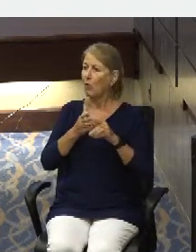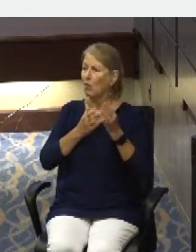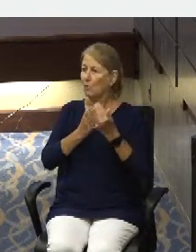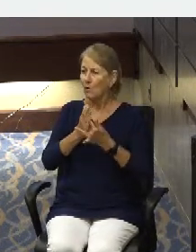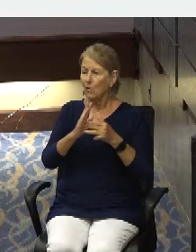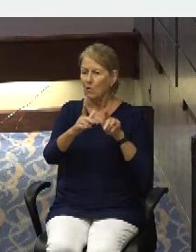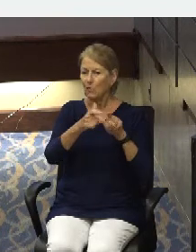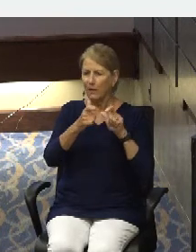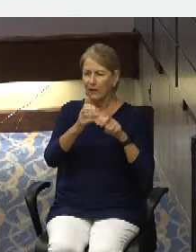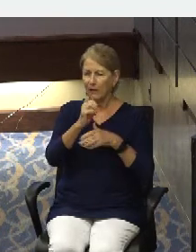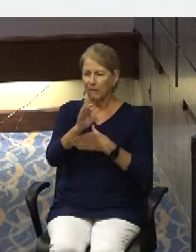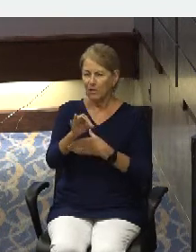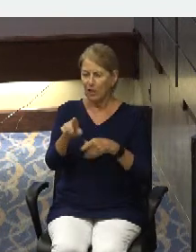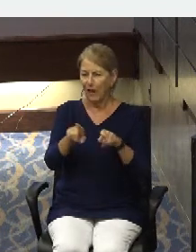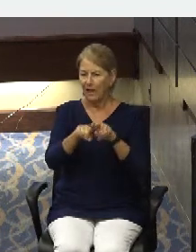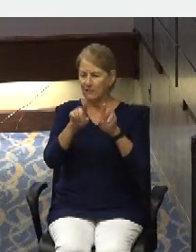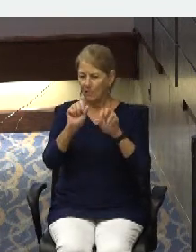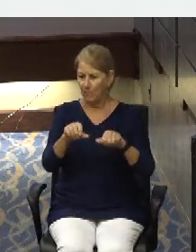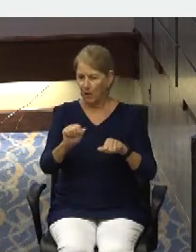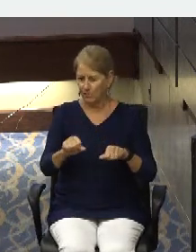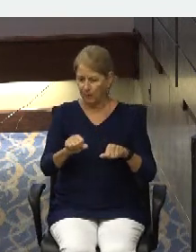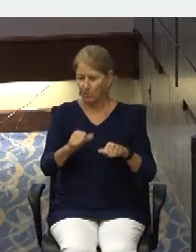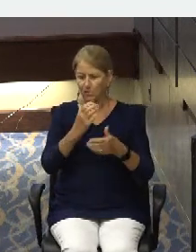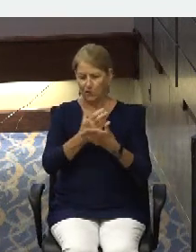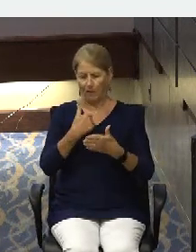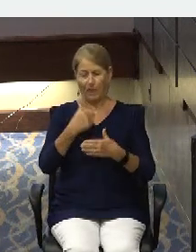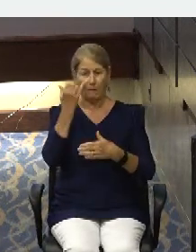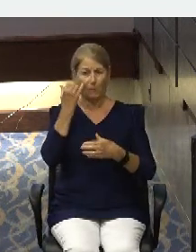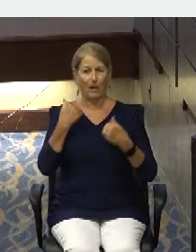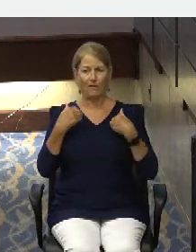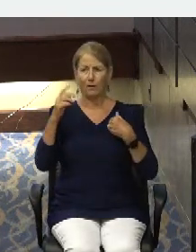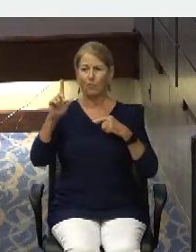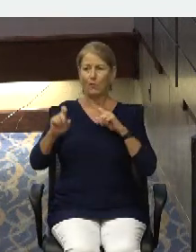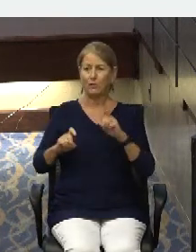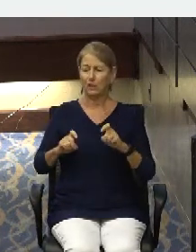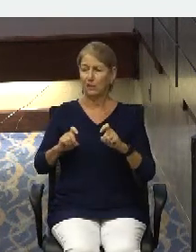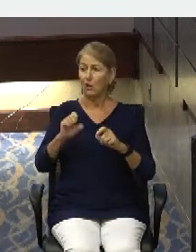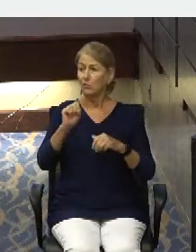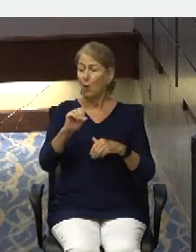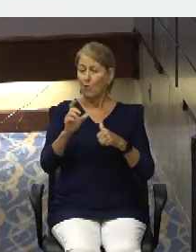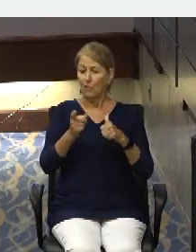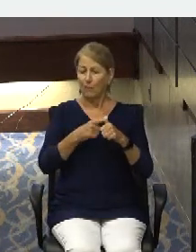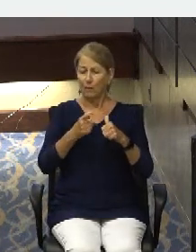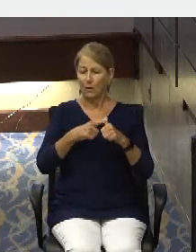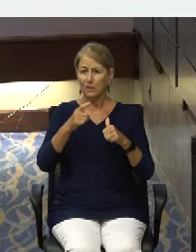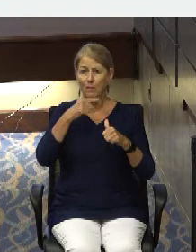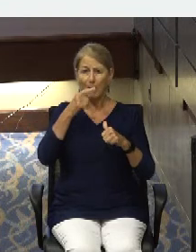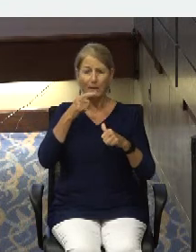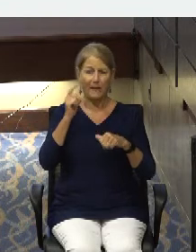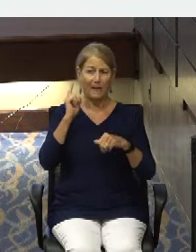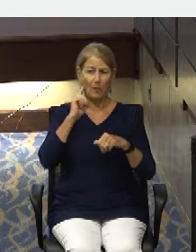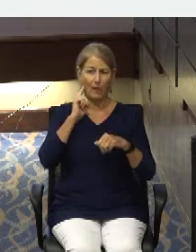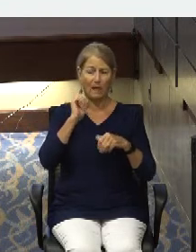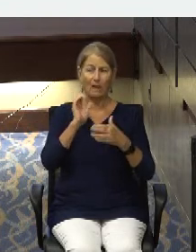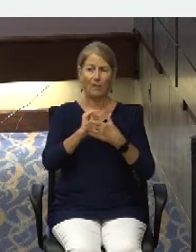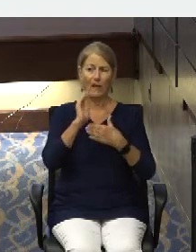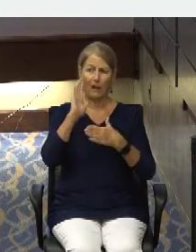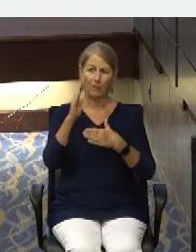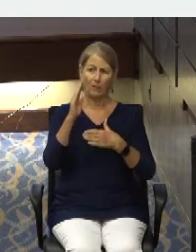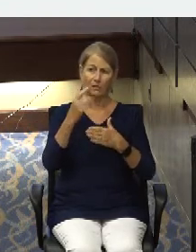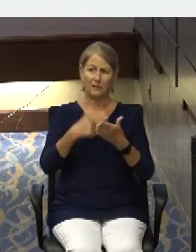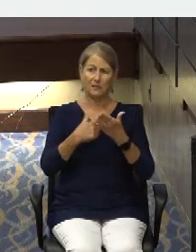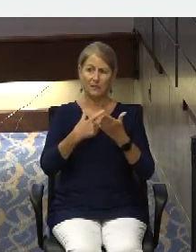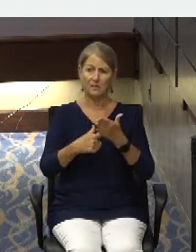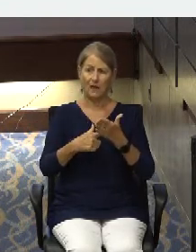as possible, but feel free to stop me if you have any questions. So the first public hearing that I'll go through is